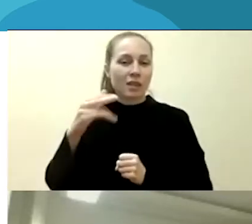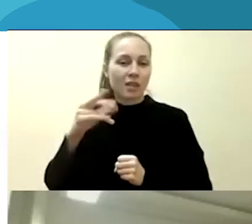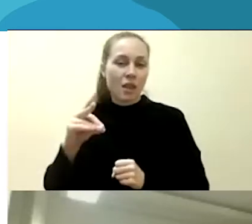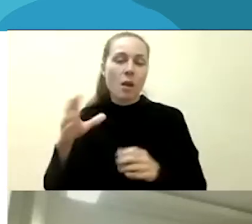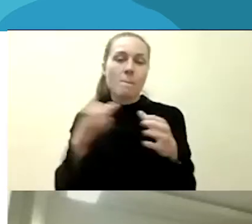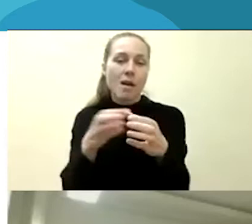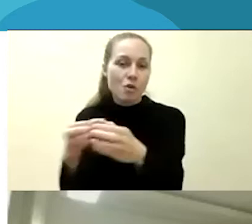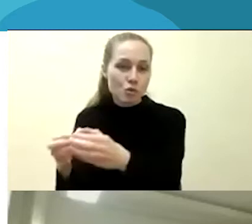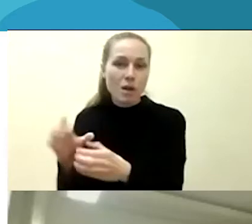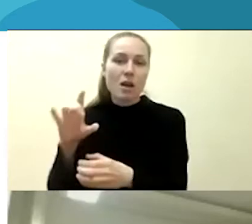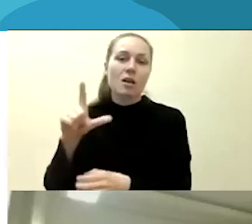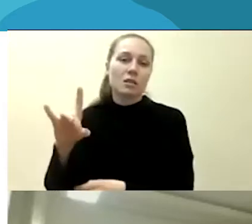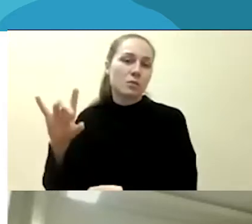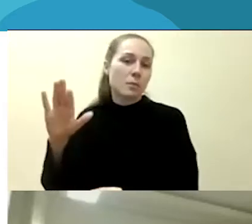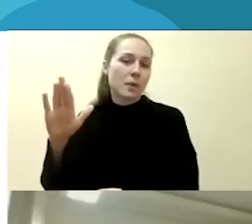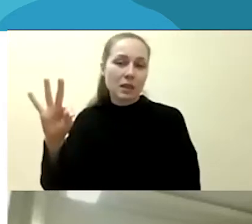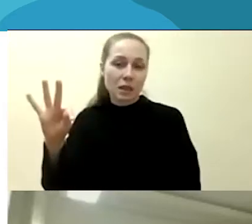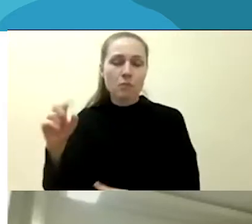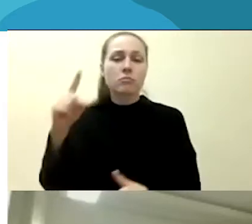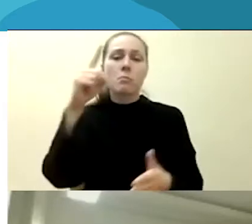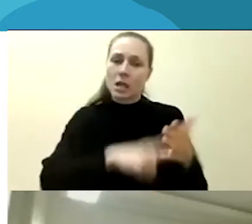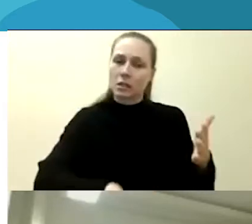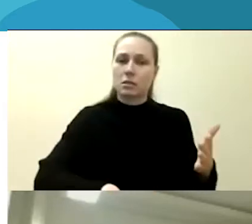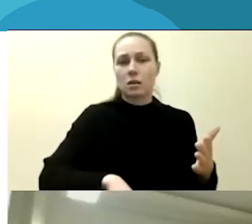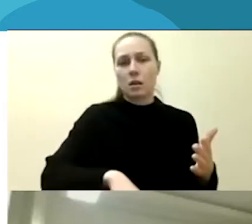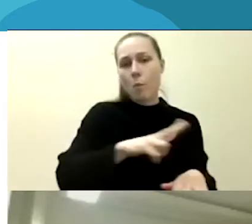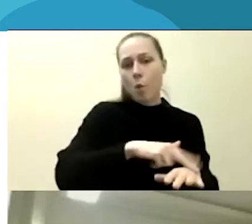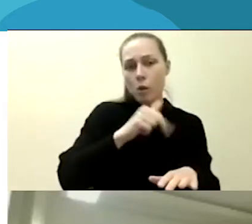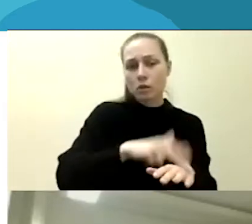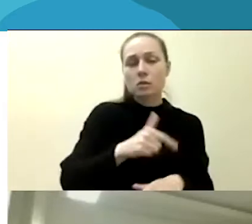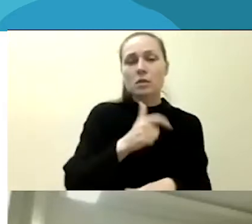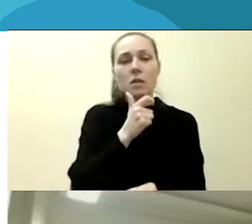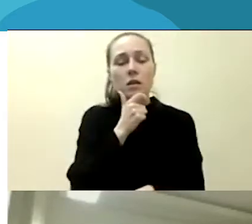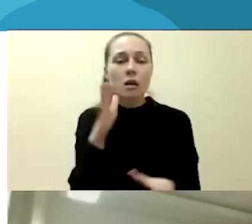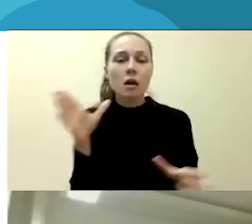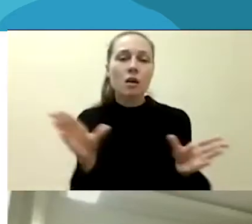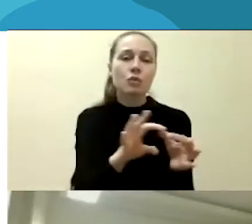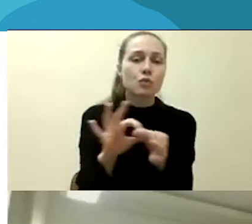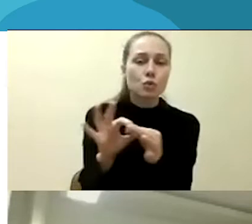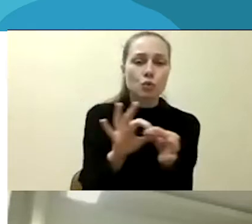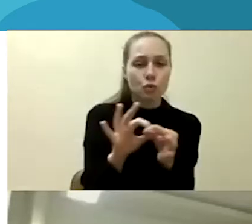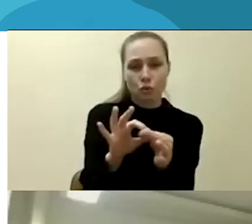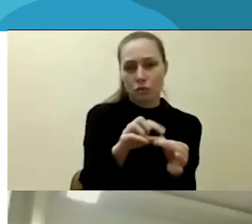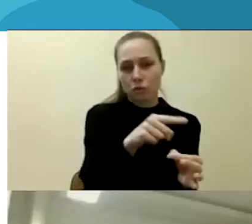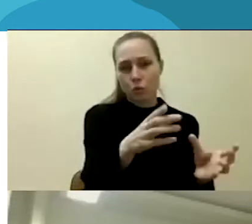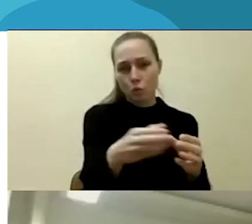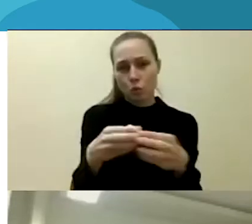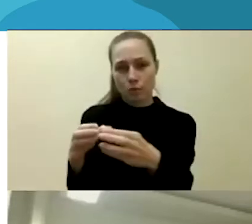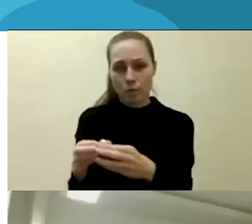And we don't have anything in the penal code whose hate crime is aggravating circumstances.